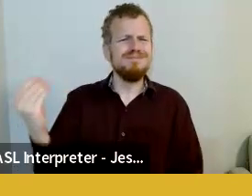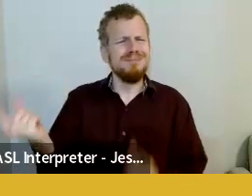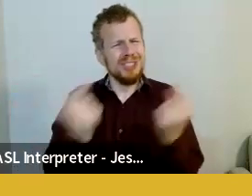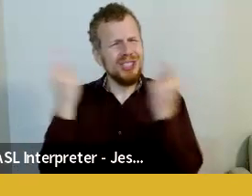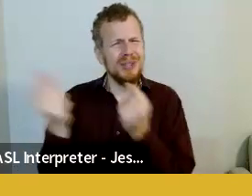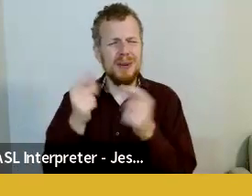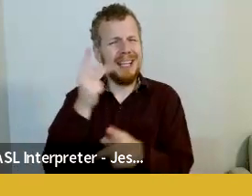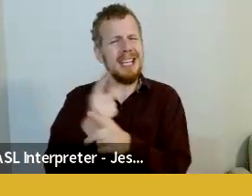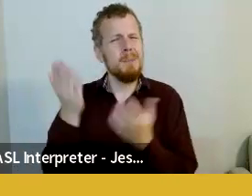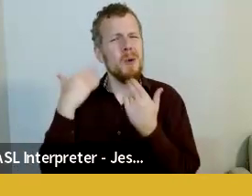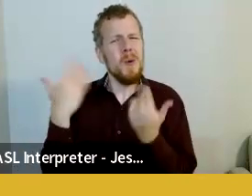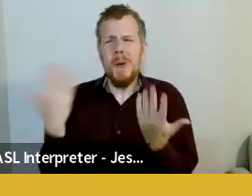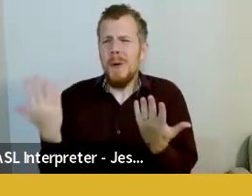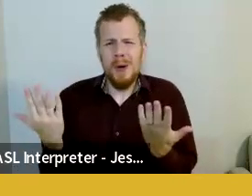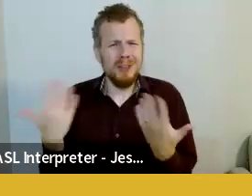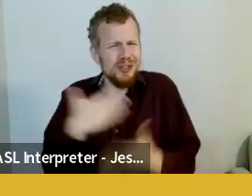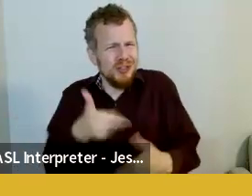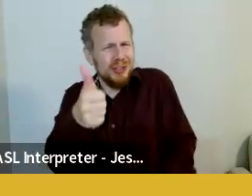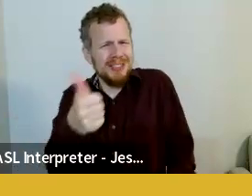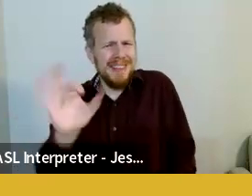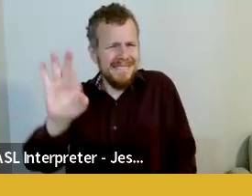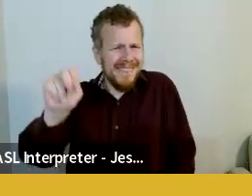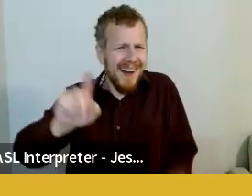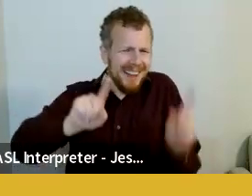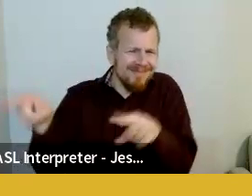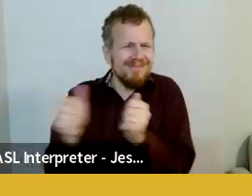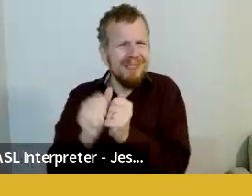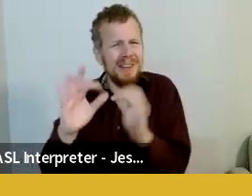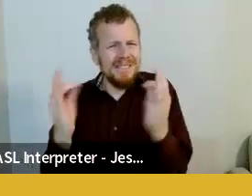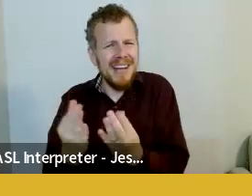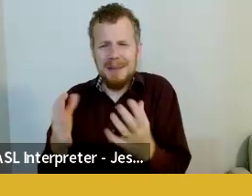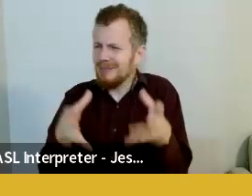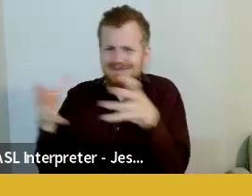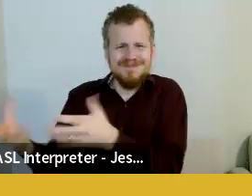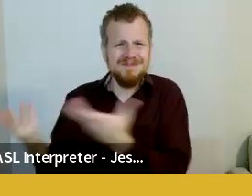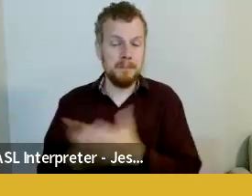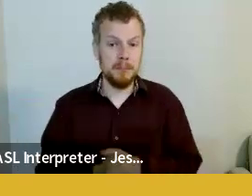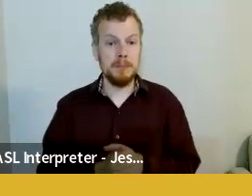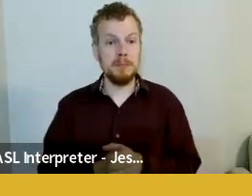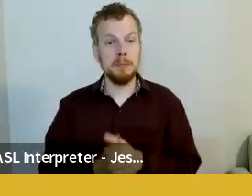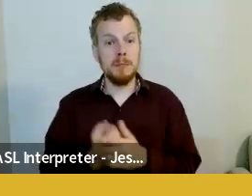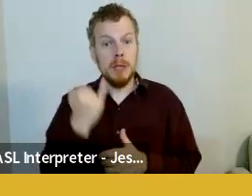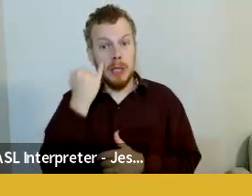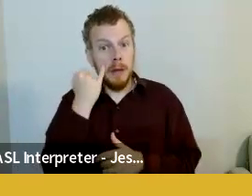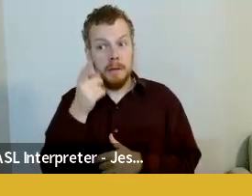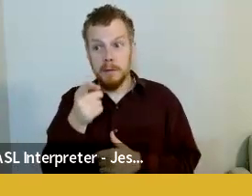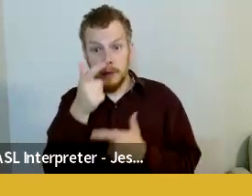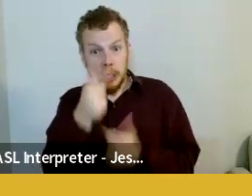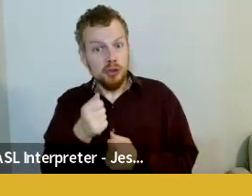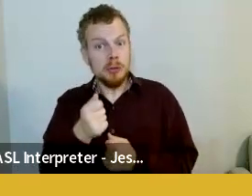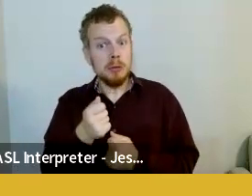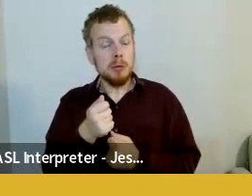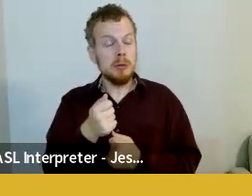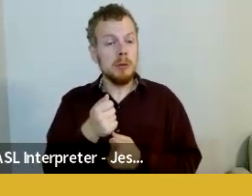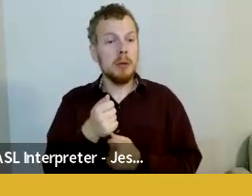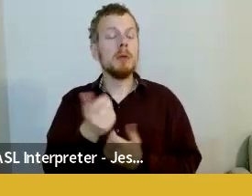cool, and have fun with your loved ones. And then last but not, oh, if this is something you guys were interested in, essentially what